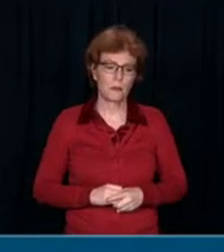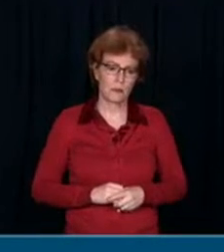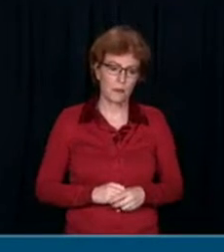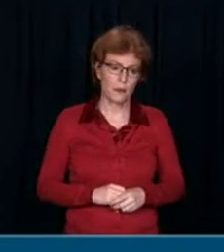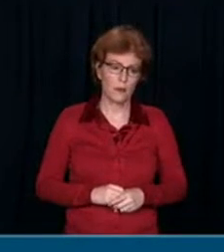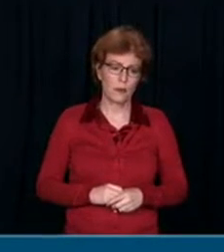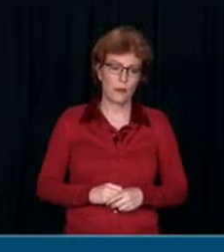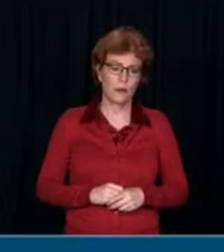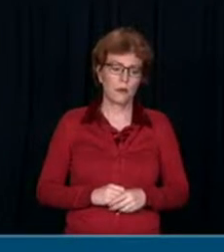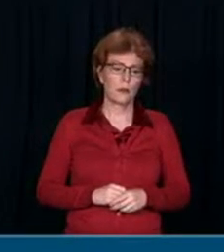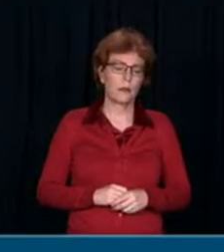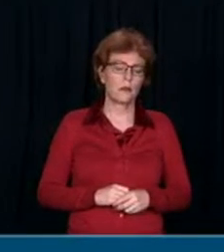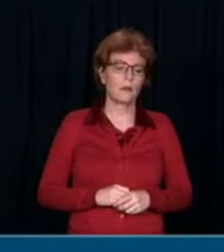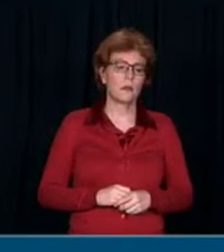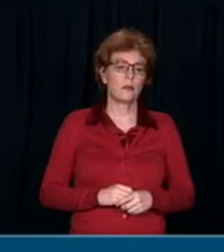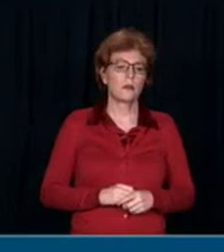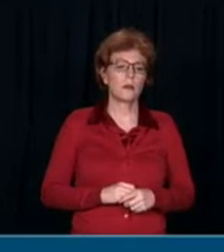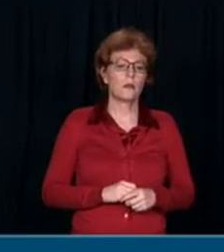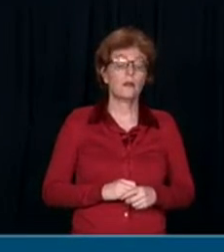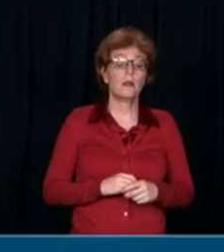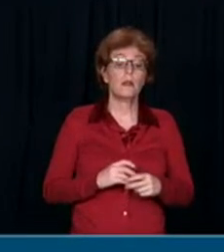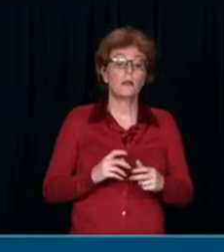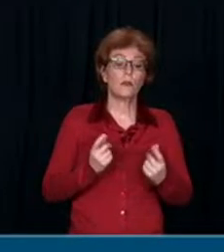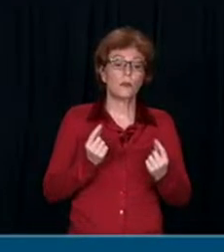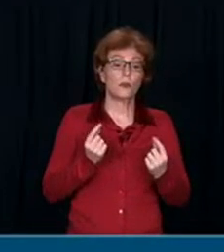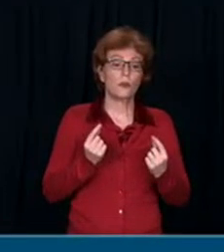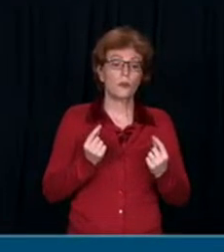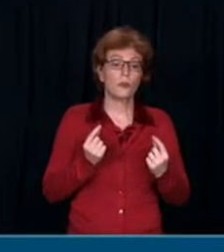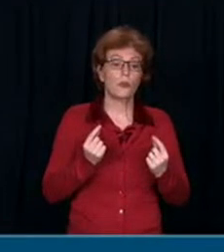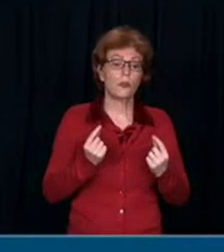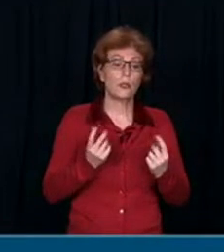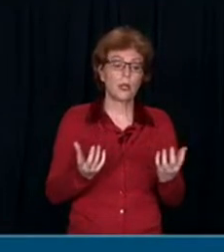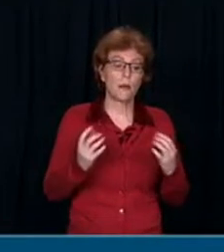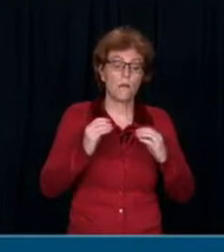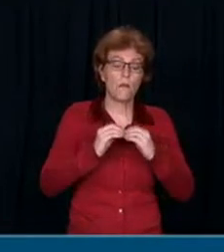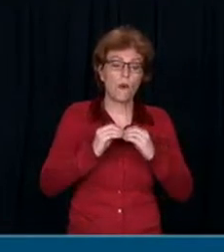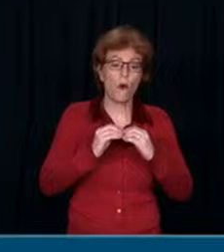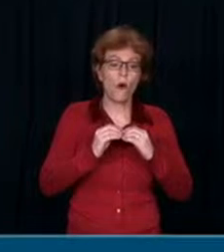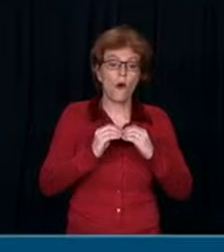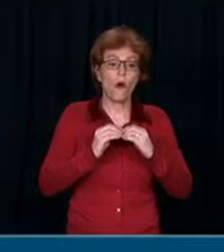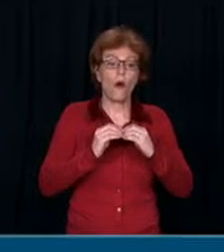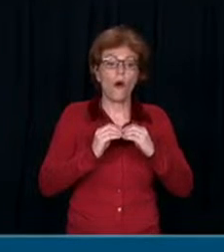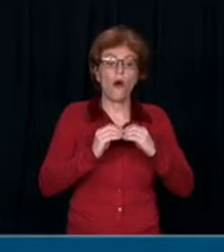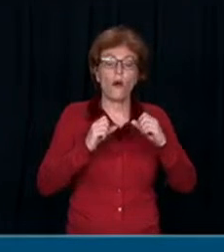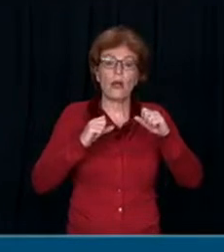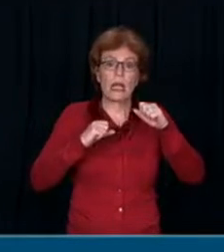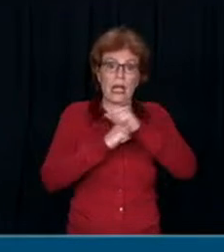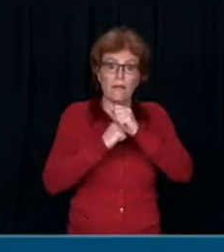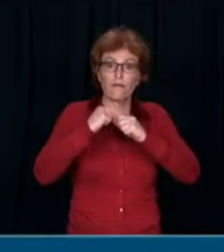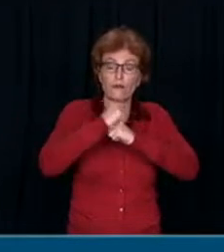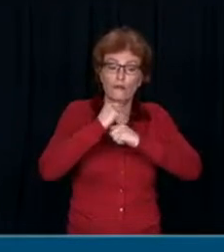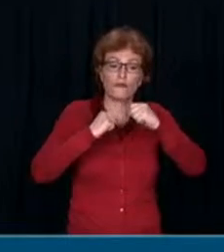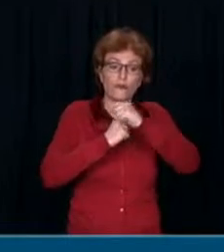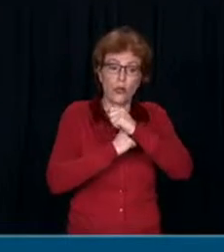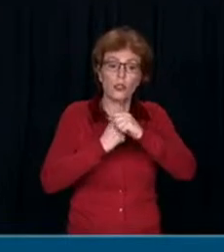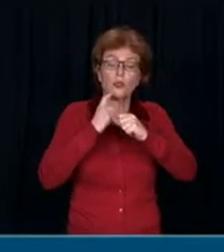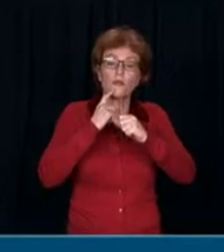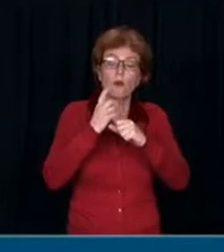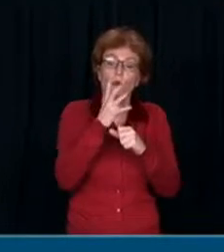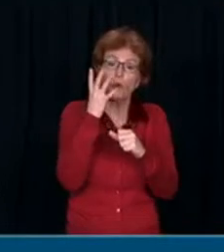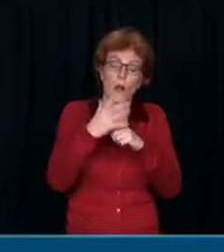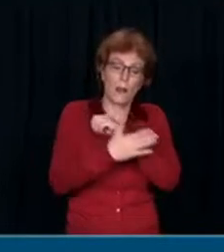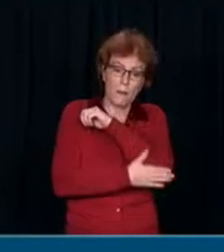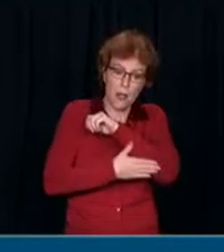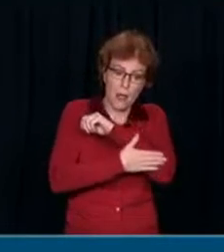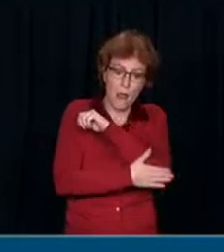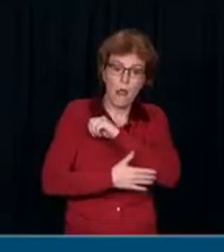a move to bring in a lot more infrastructure into rural America. And I just